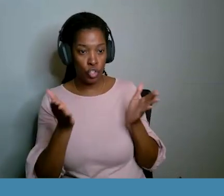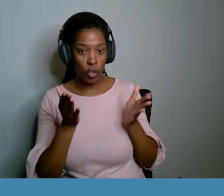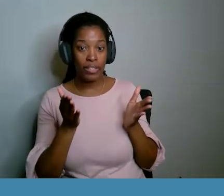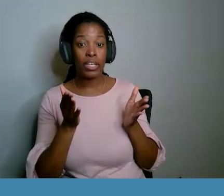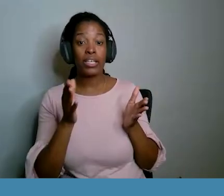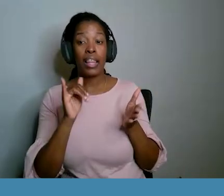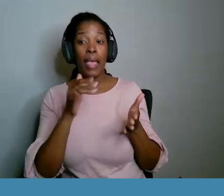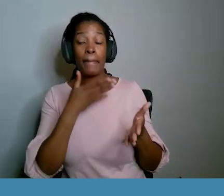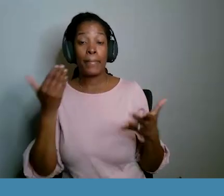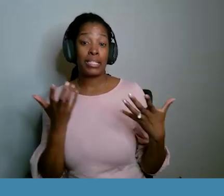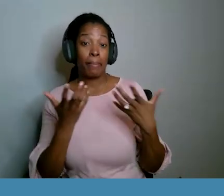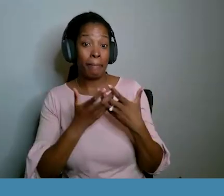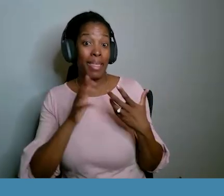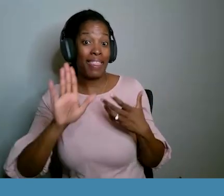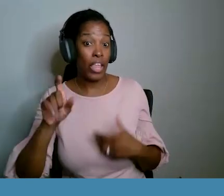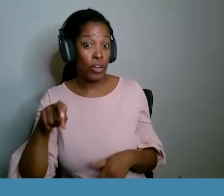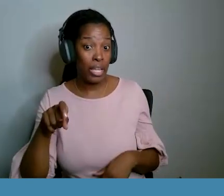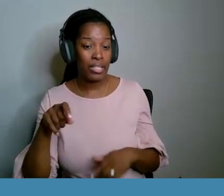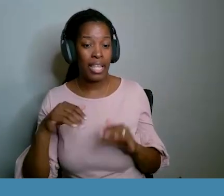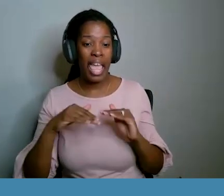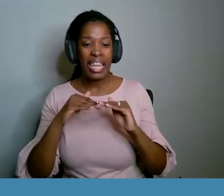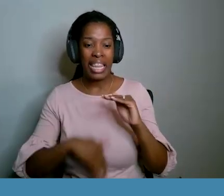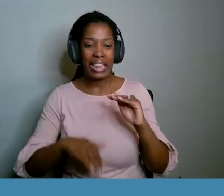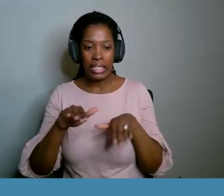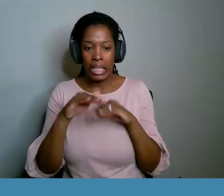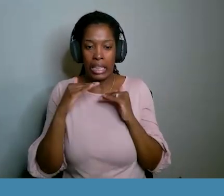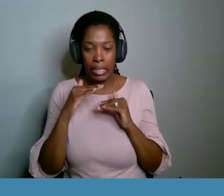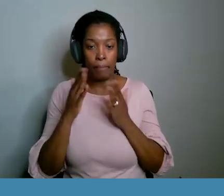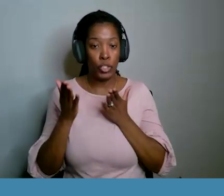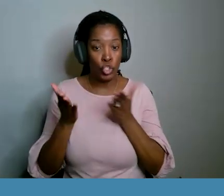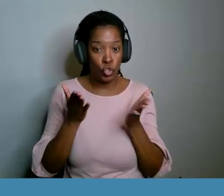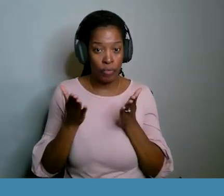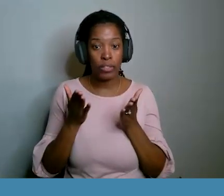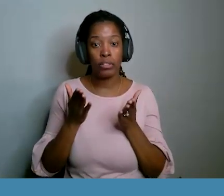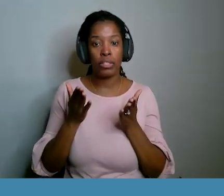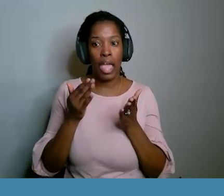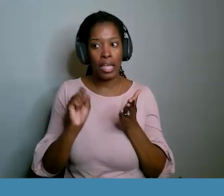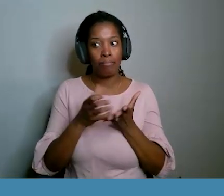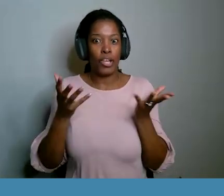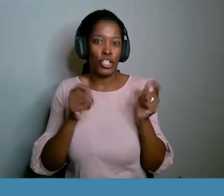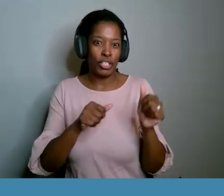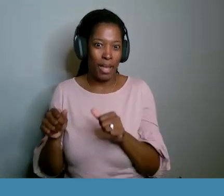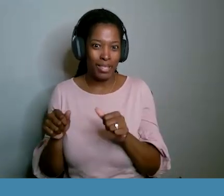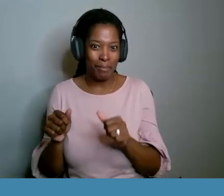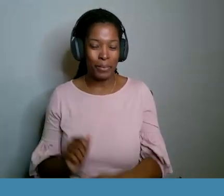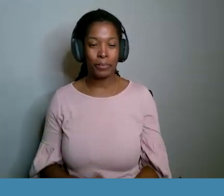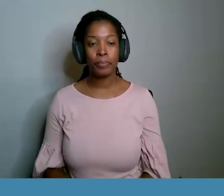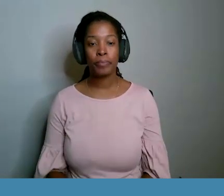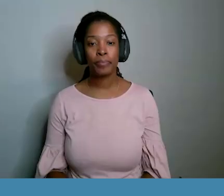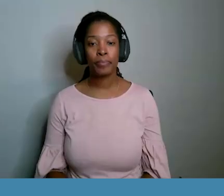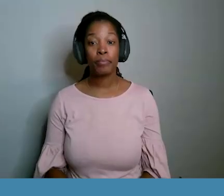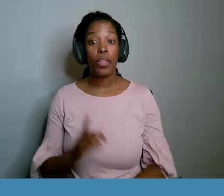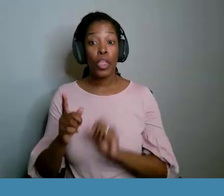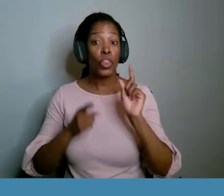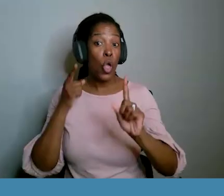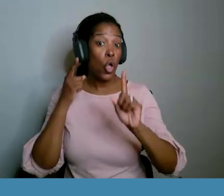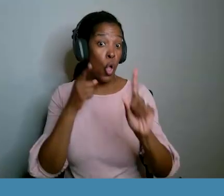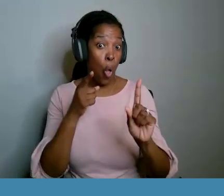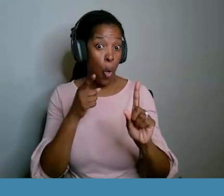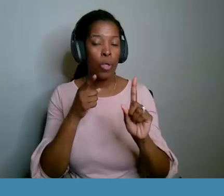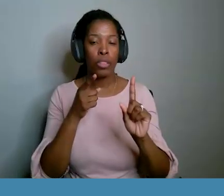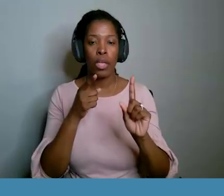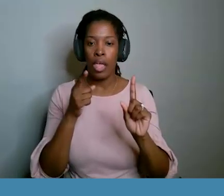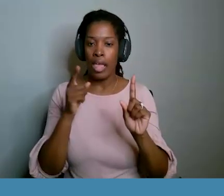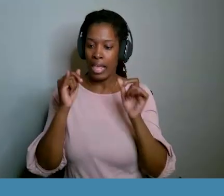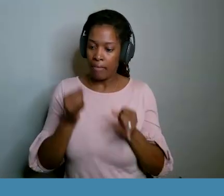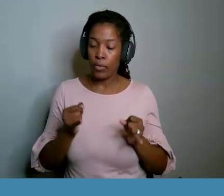their needs in the least restrictive setting as possible. And so the ultimate goal here is that individuals are able to stay in